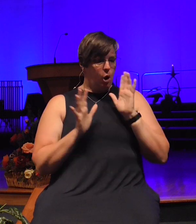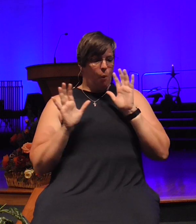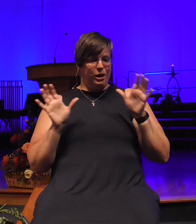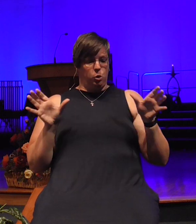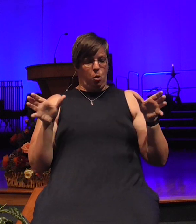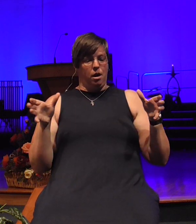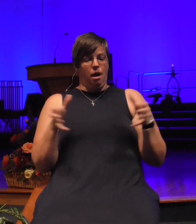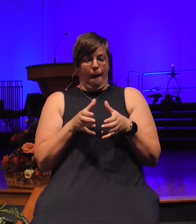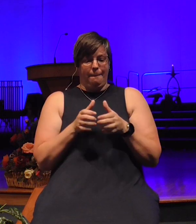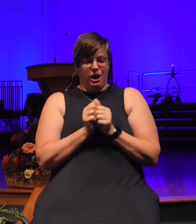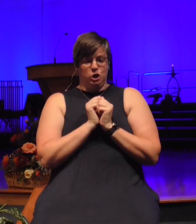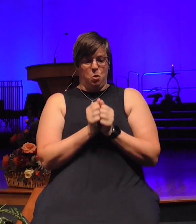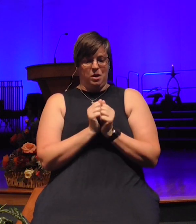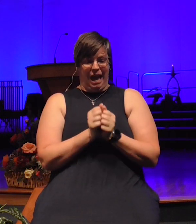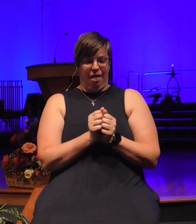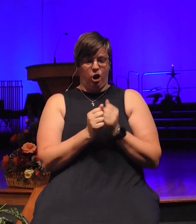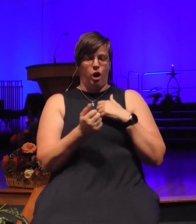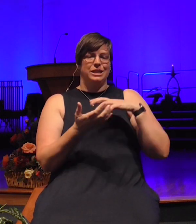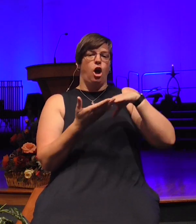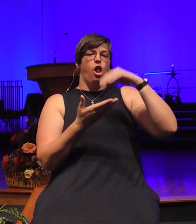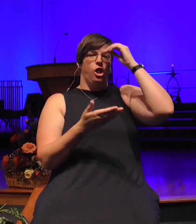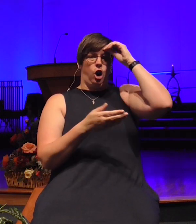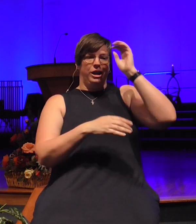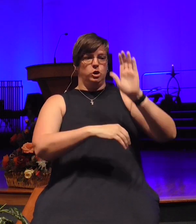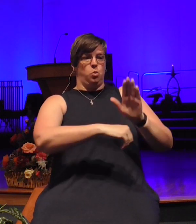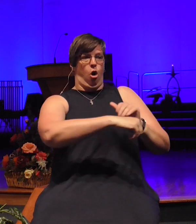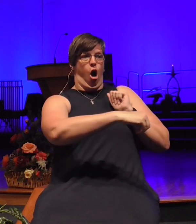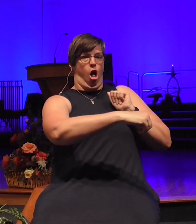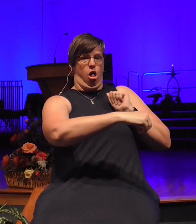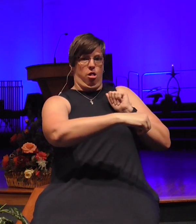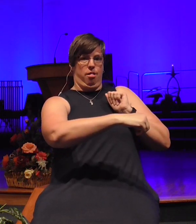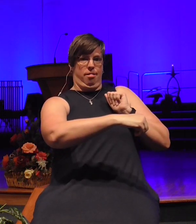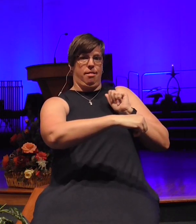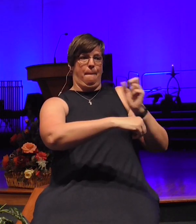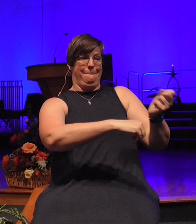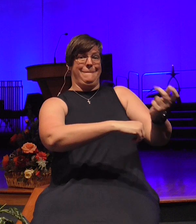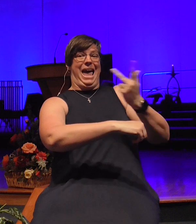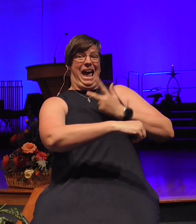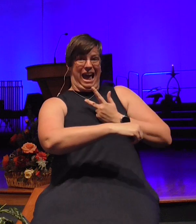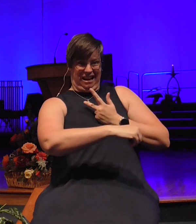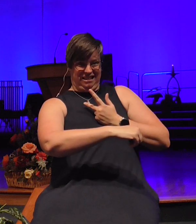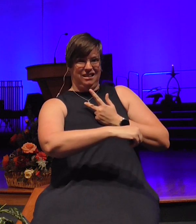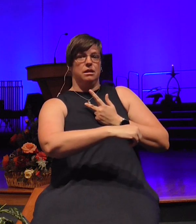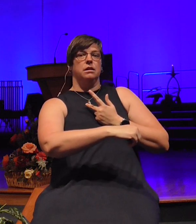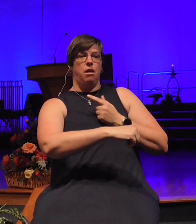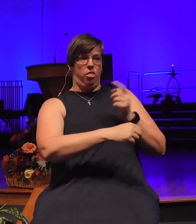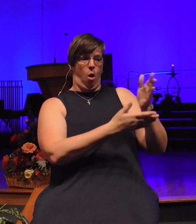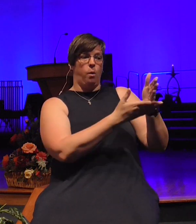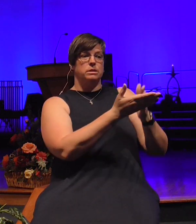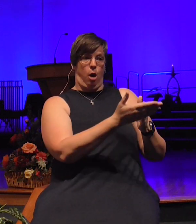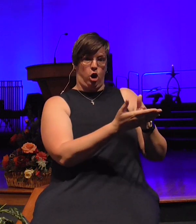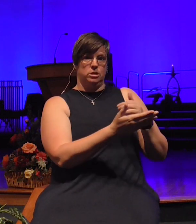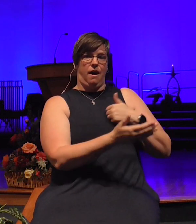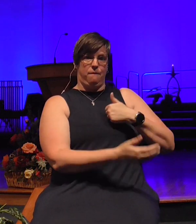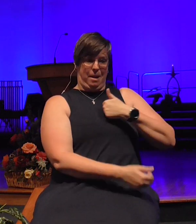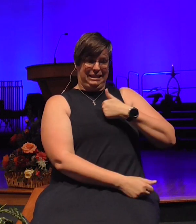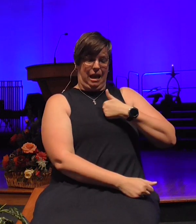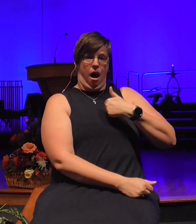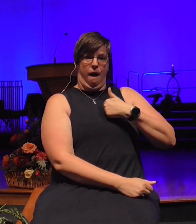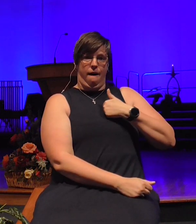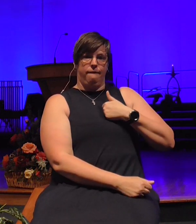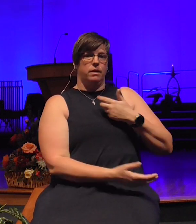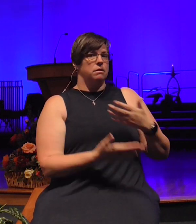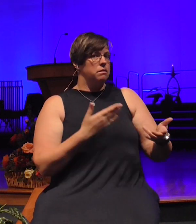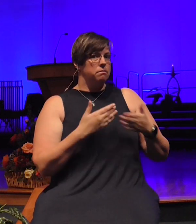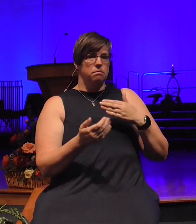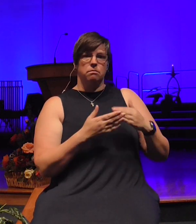Coming together is about learning to call back in those areas of ourself, no matter how mistaken,